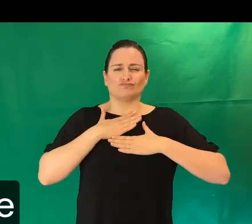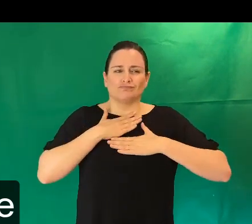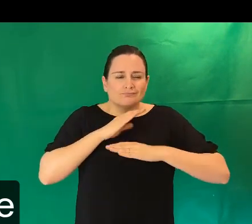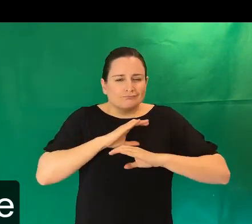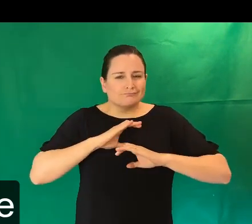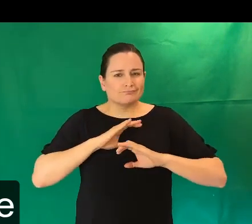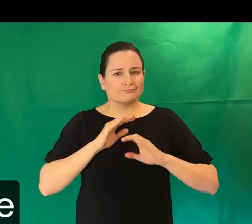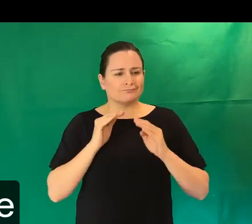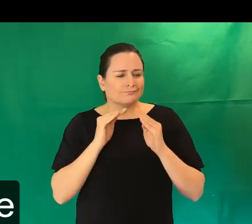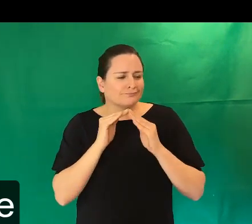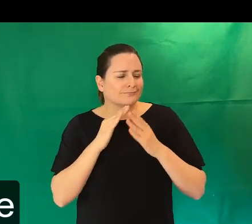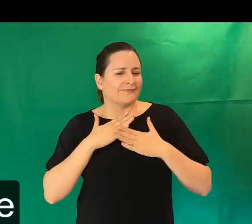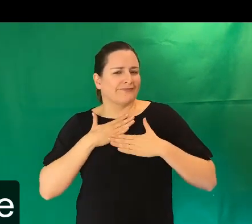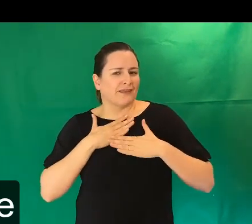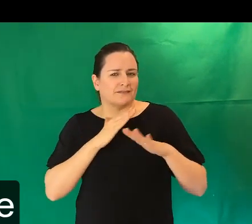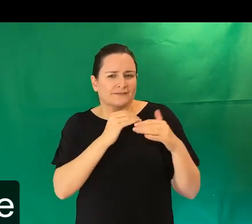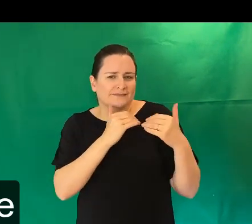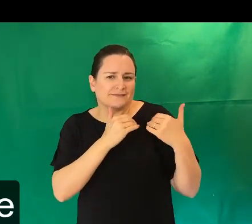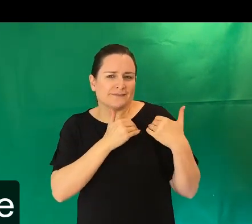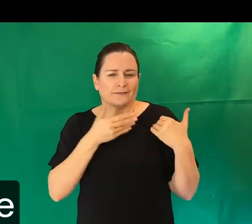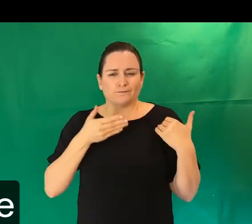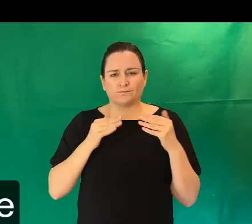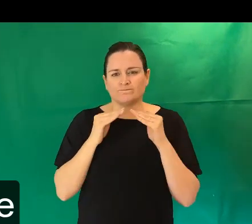the security.